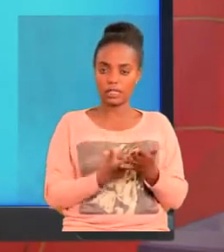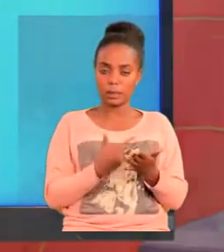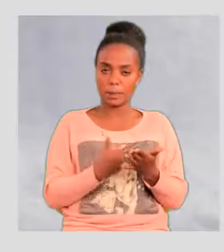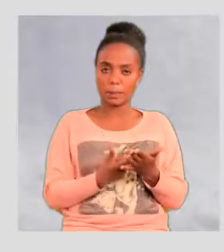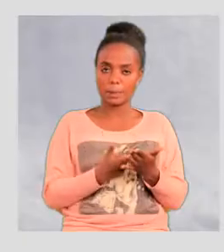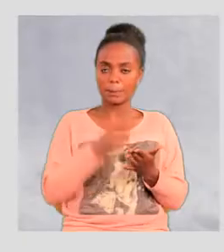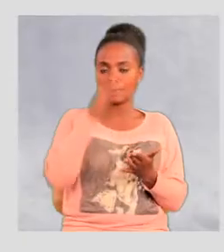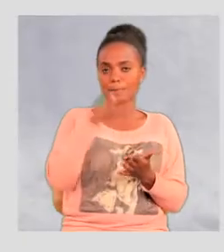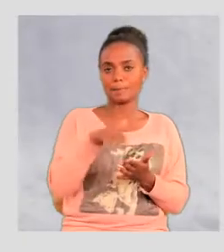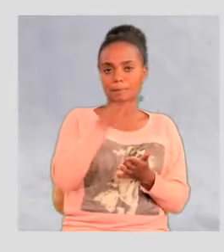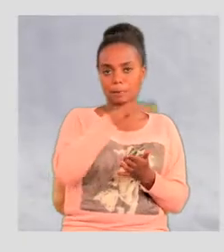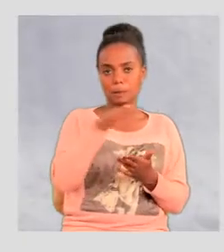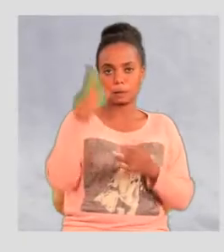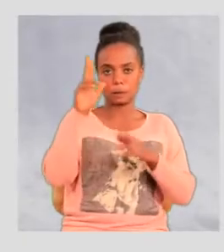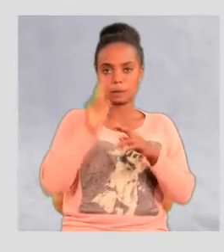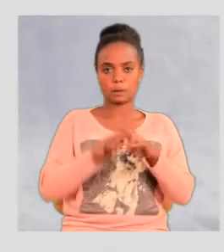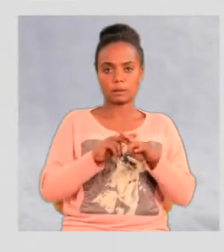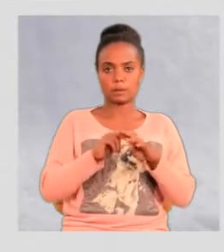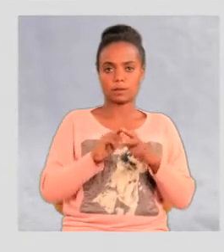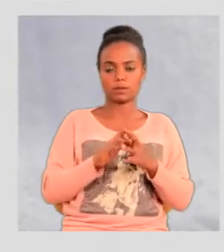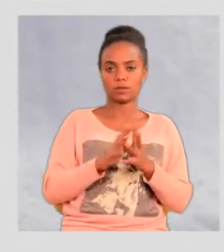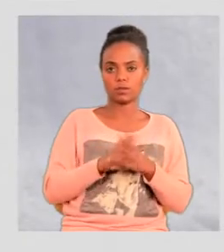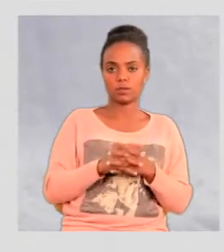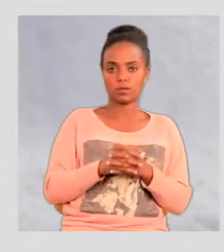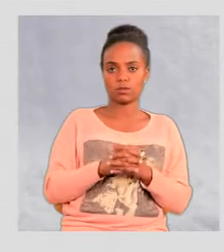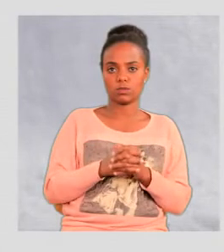in graph,